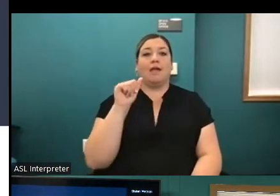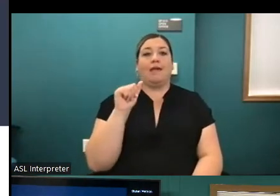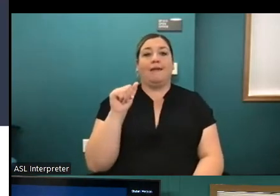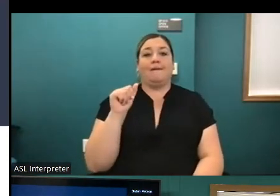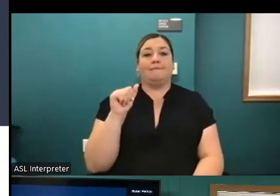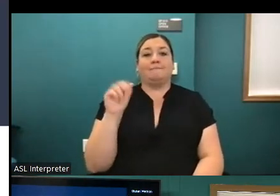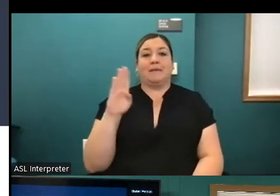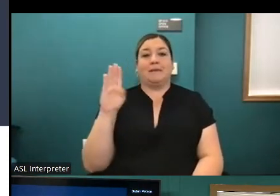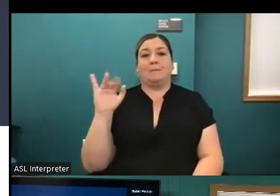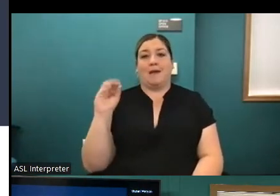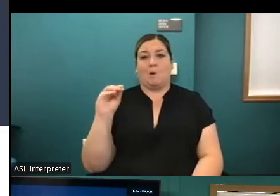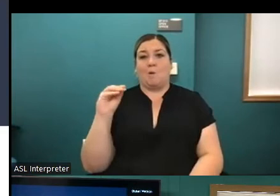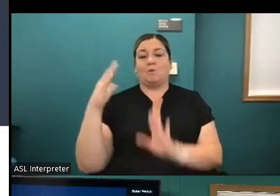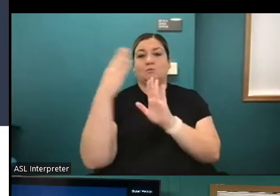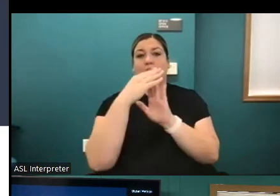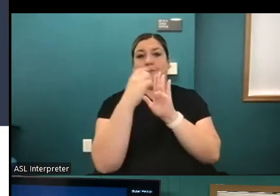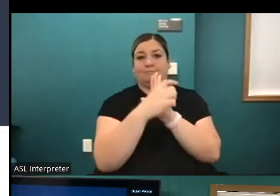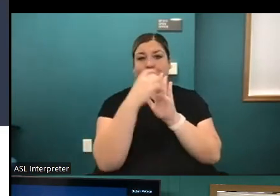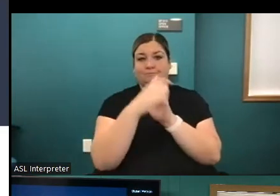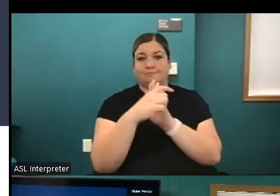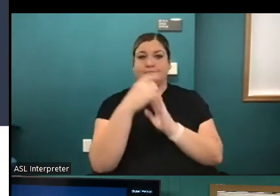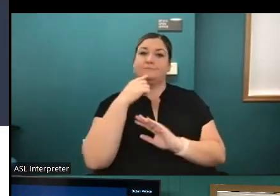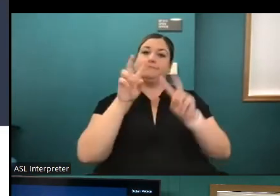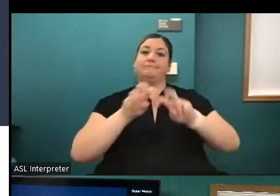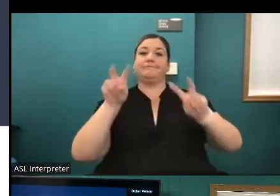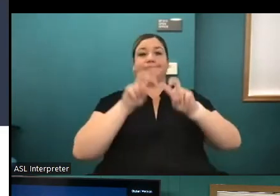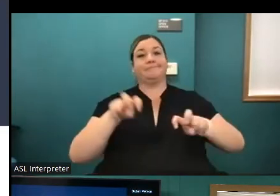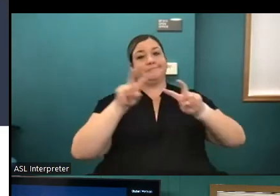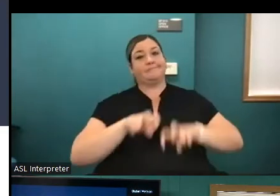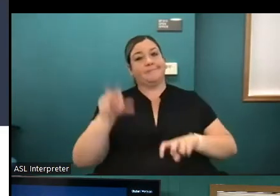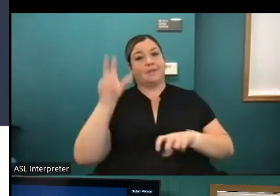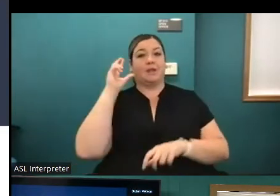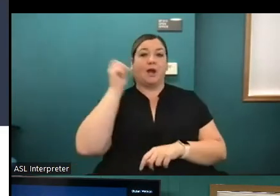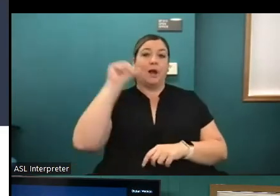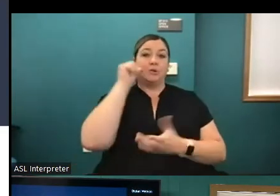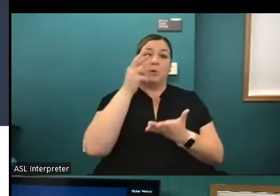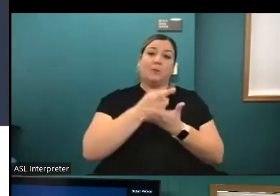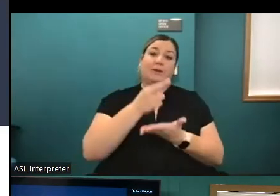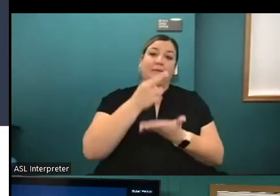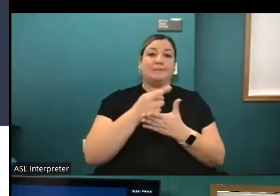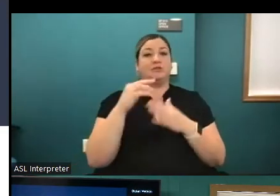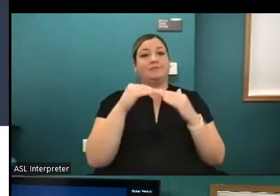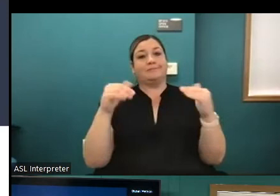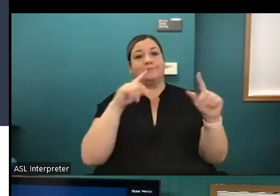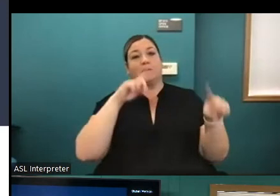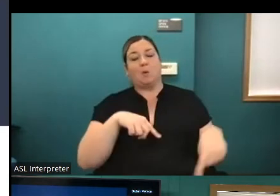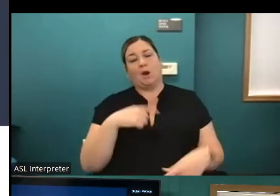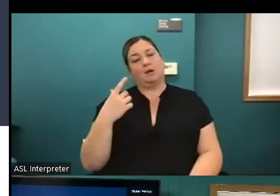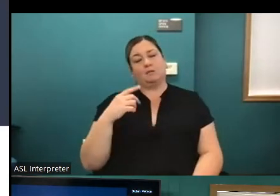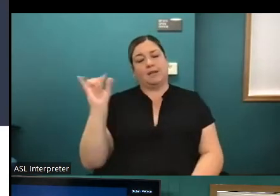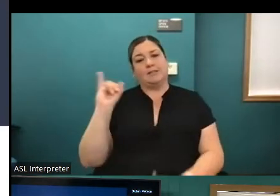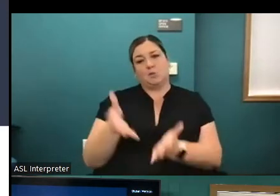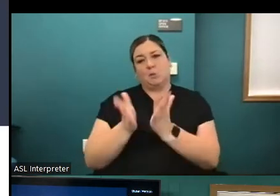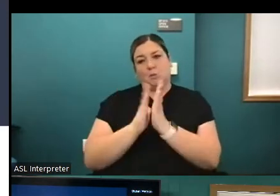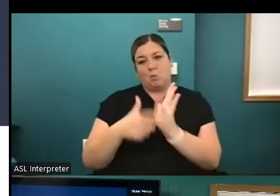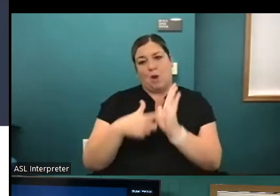Our top of our report says assessment of auditory rehabilitation status reports. That's because that's what insurance wants us to say, and so we will get paid for it if it says that. But what